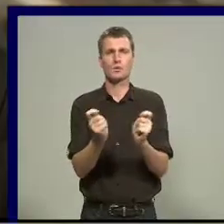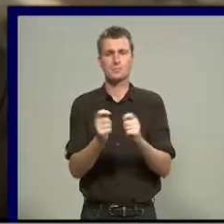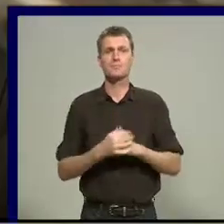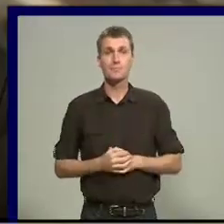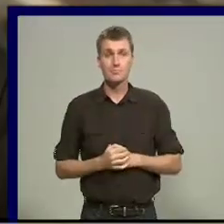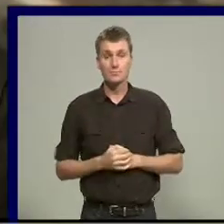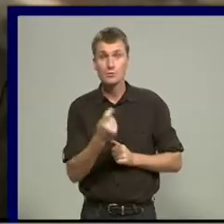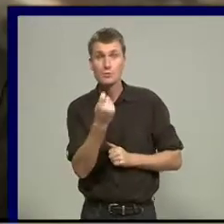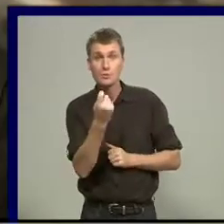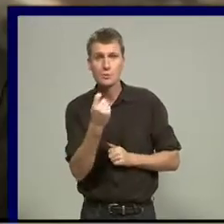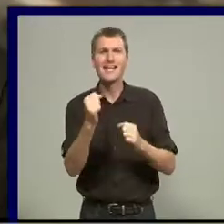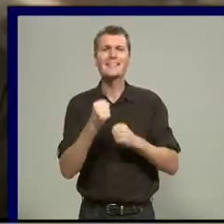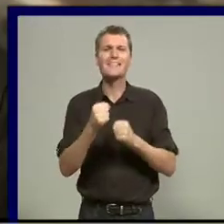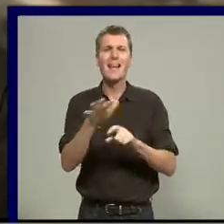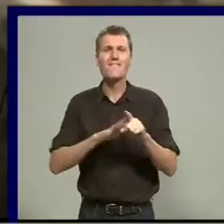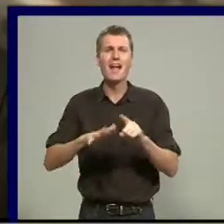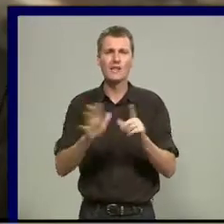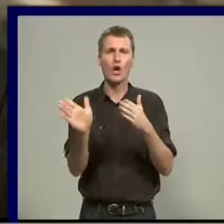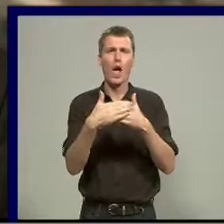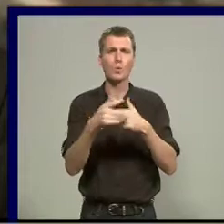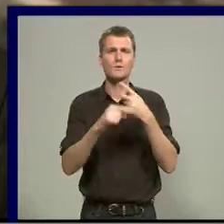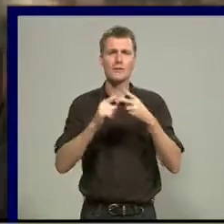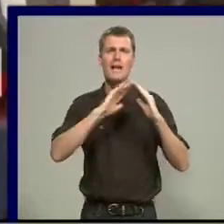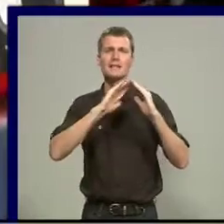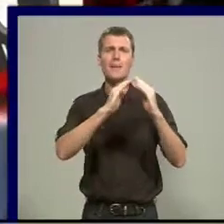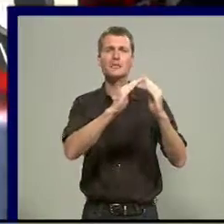Coming up, ski fields closed and the Summit Road opened.